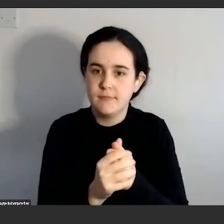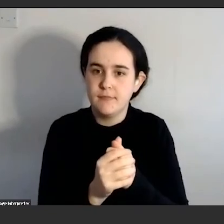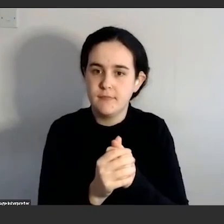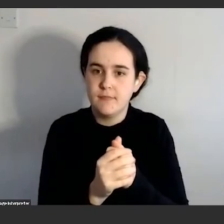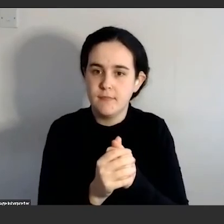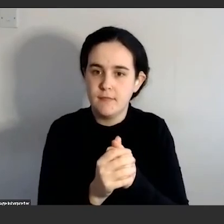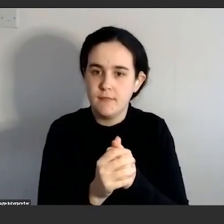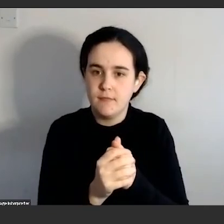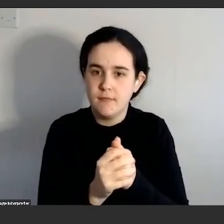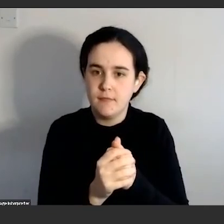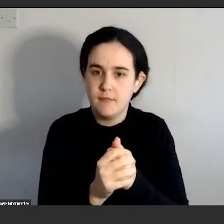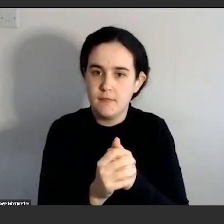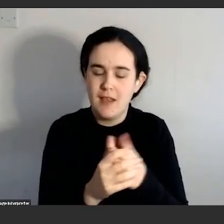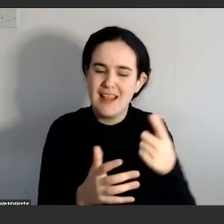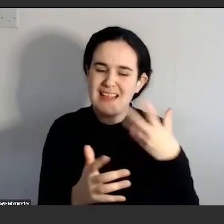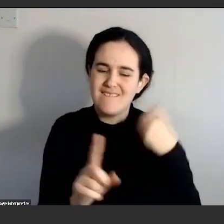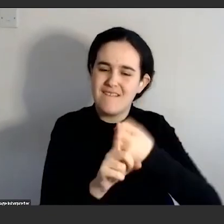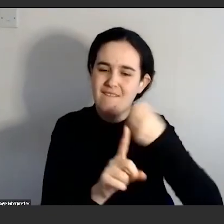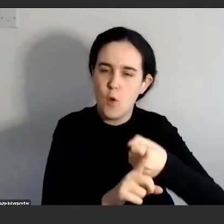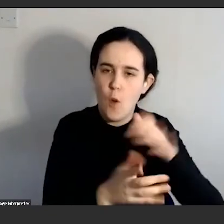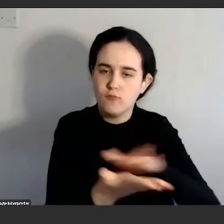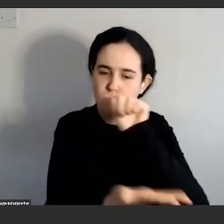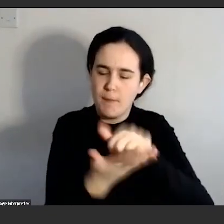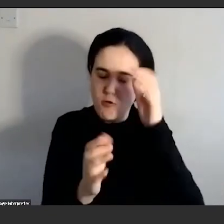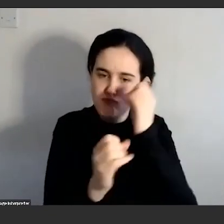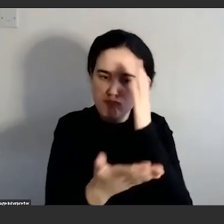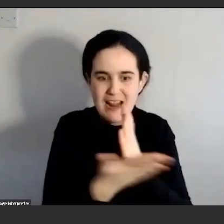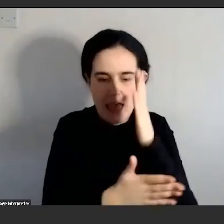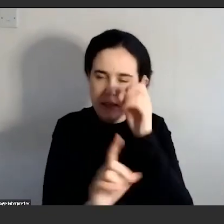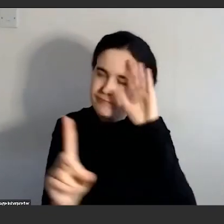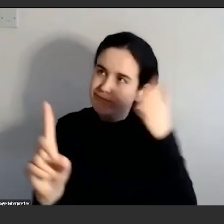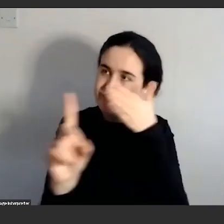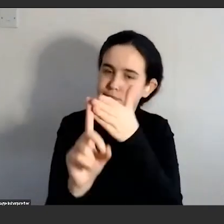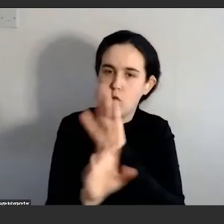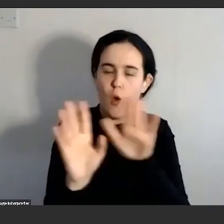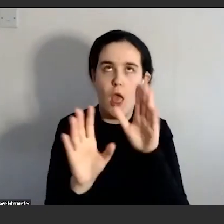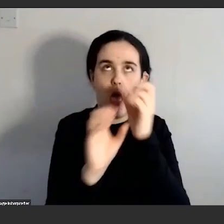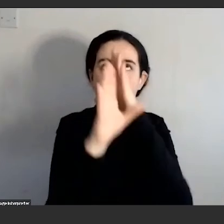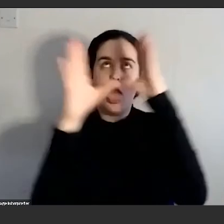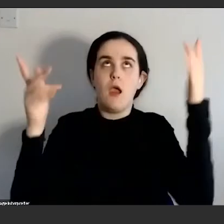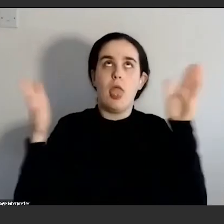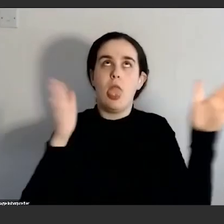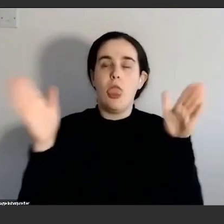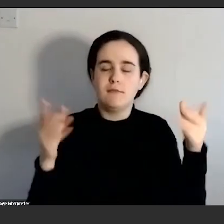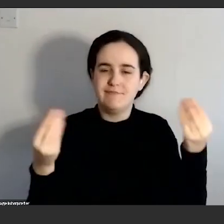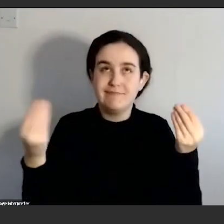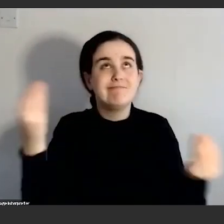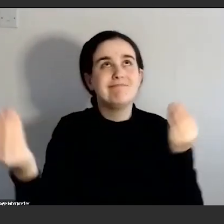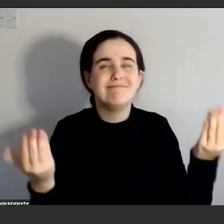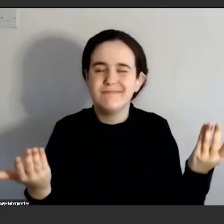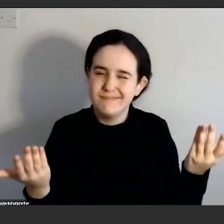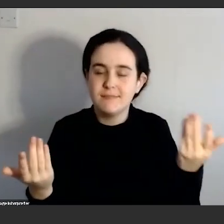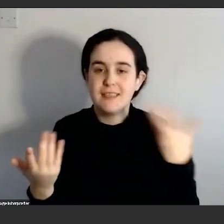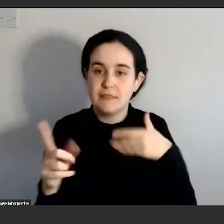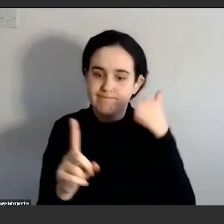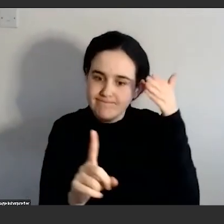start from the beginning at all moments, and that it really needs to address what matters to us, what matters to